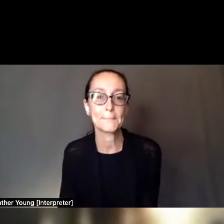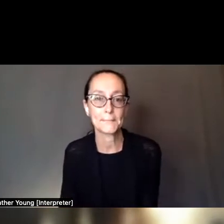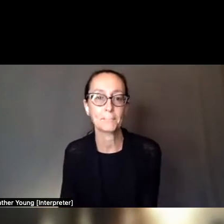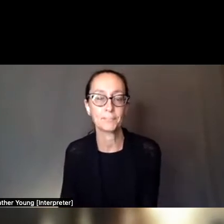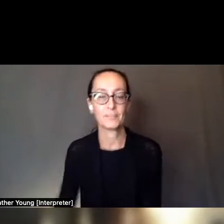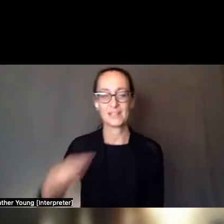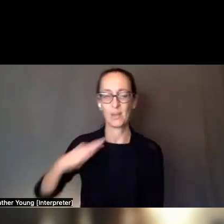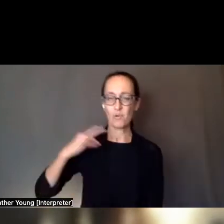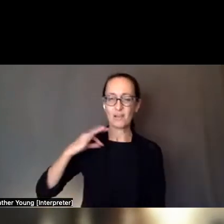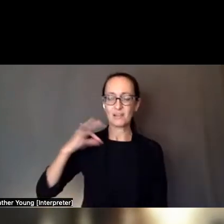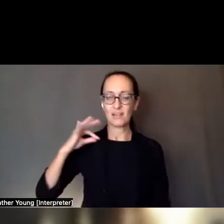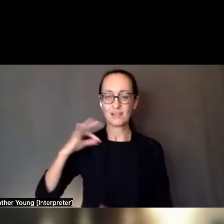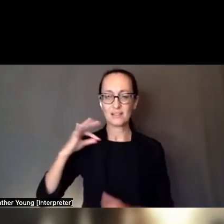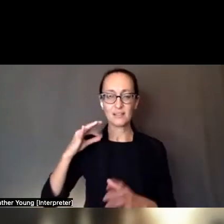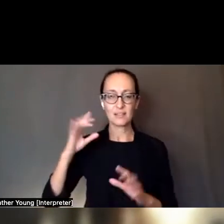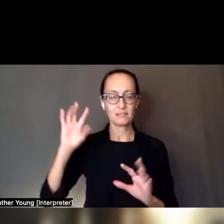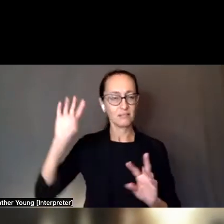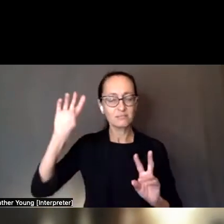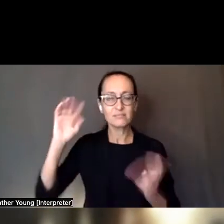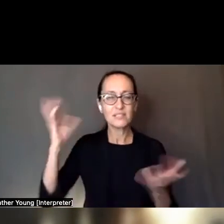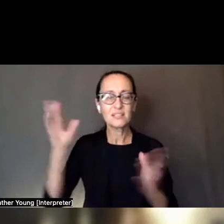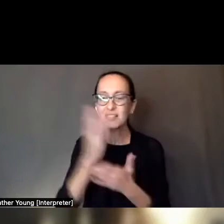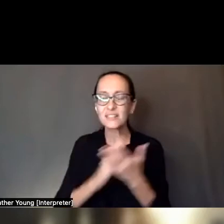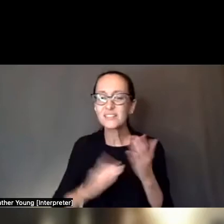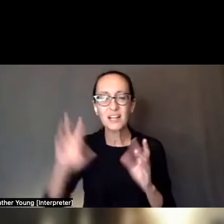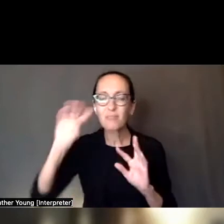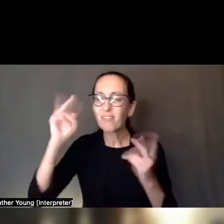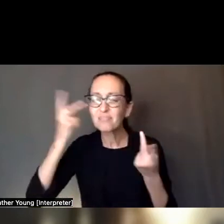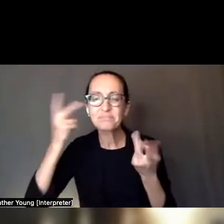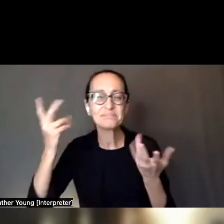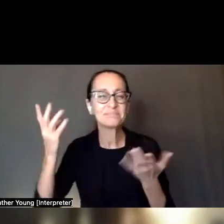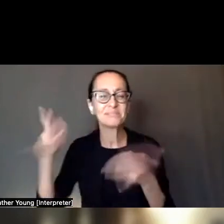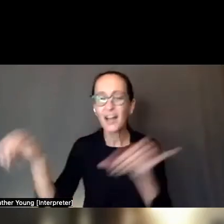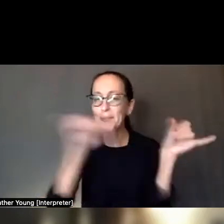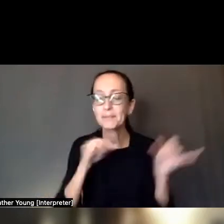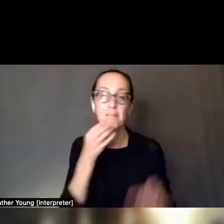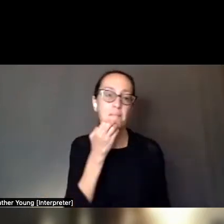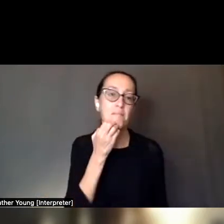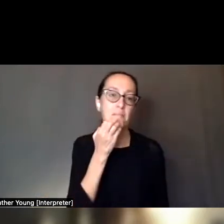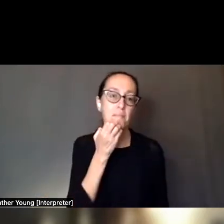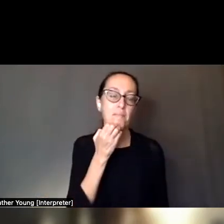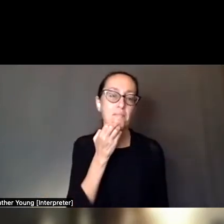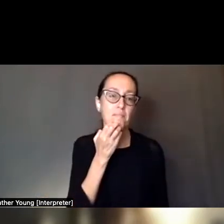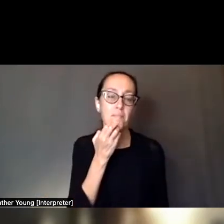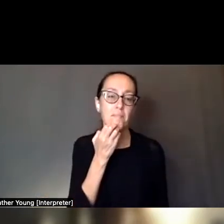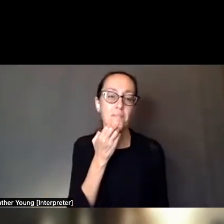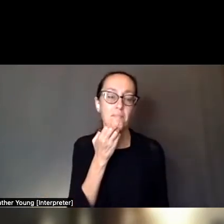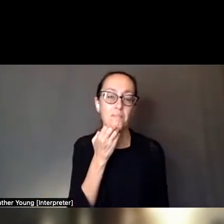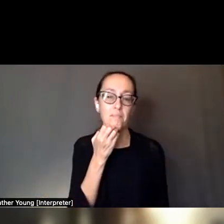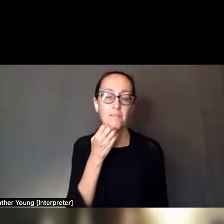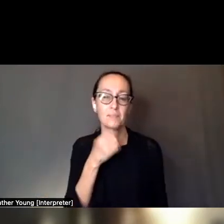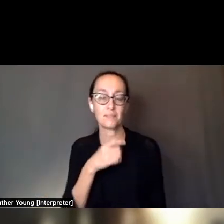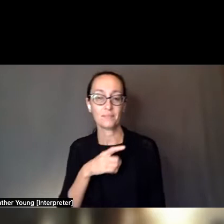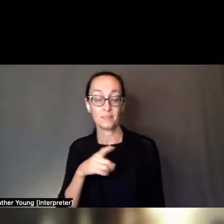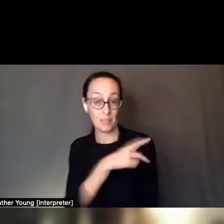candidacy, because we do hear these things quite a lot. Patients must be deaf to be considered entirely